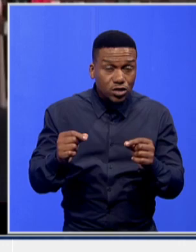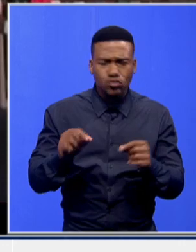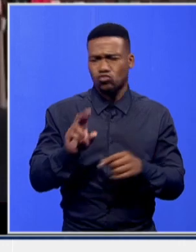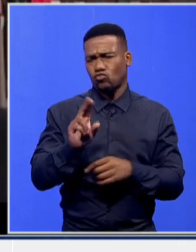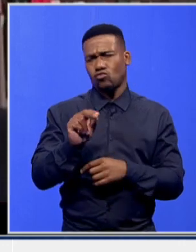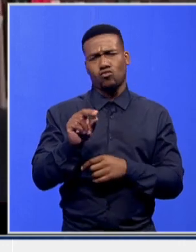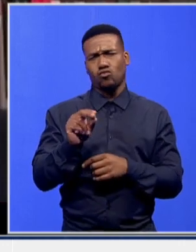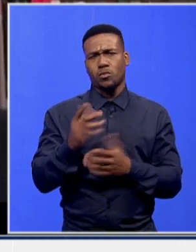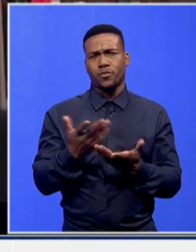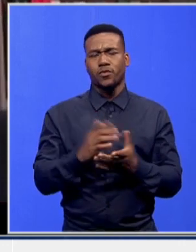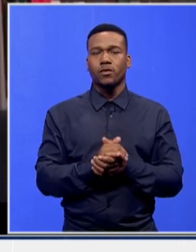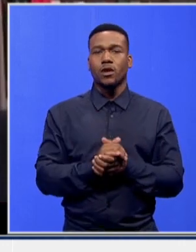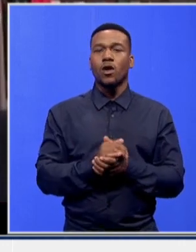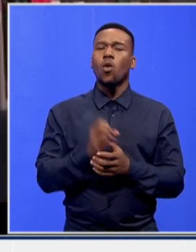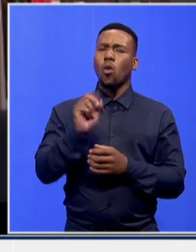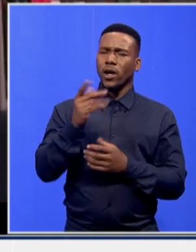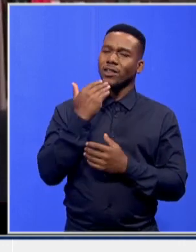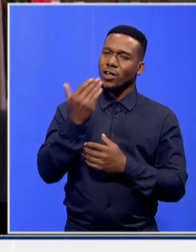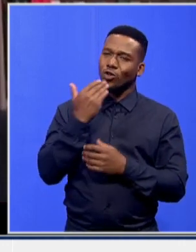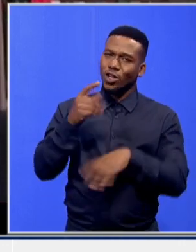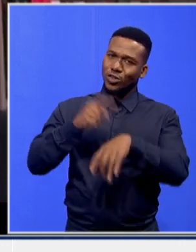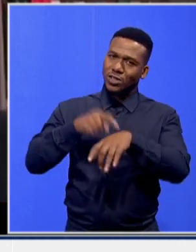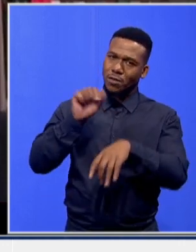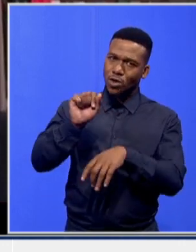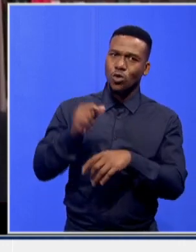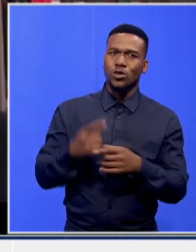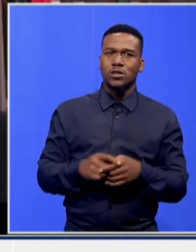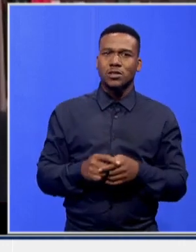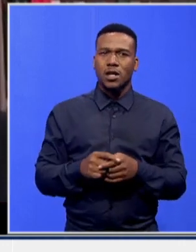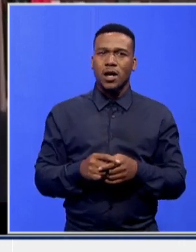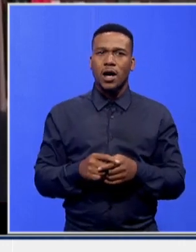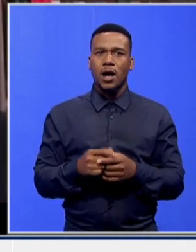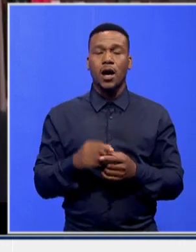closely as well. Thank you so much for your time. We really do appreciate it. And there, Mr.